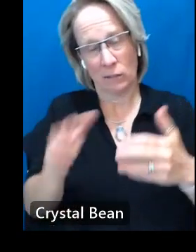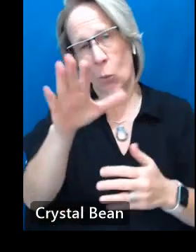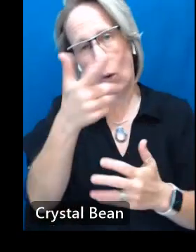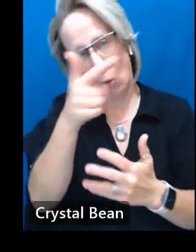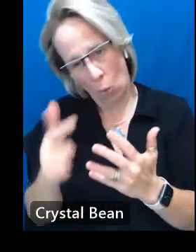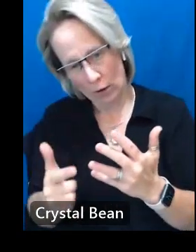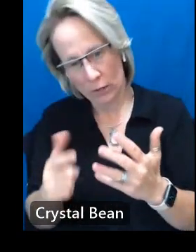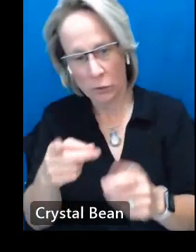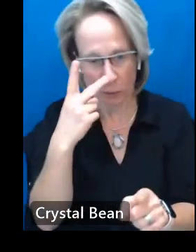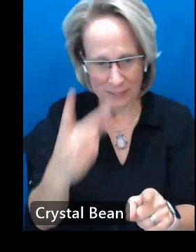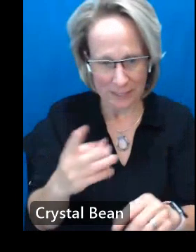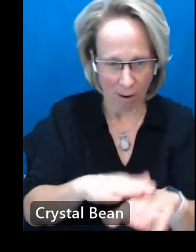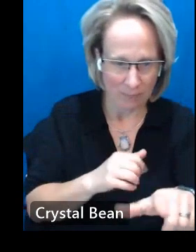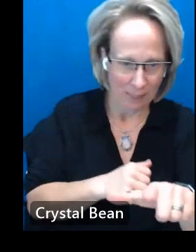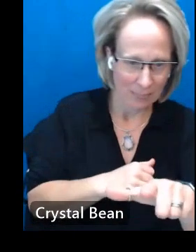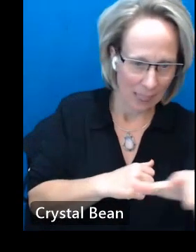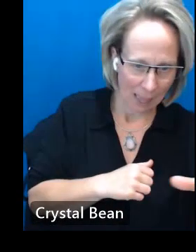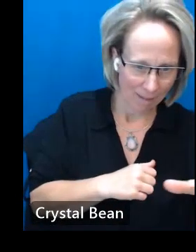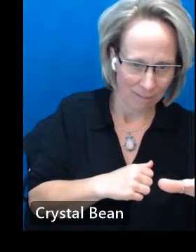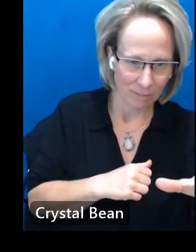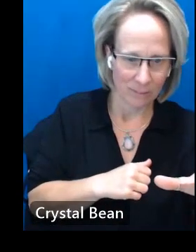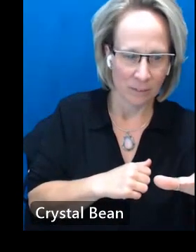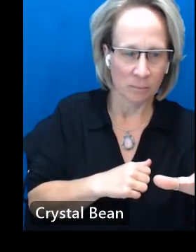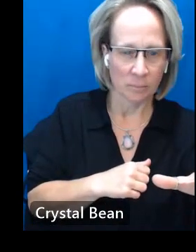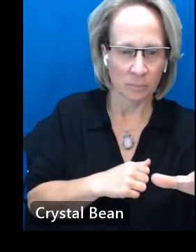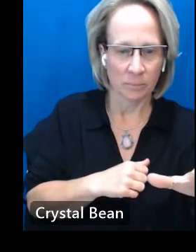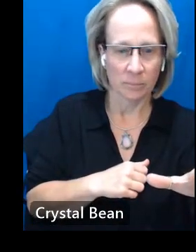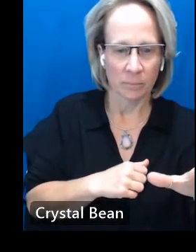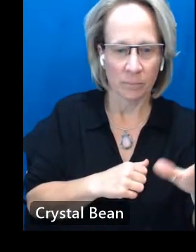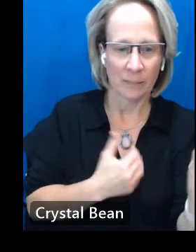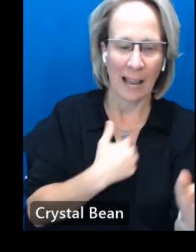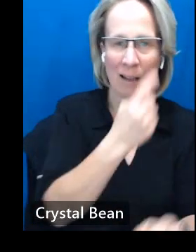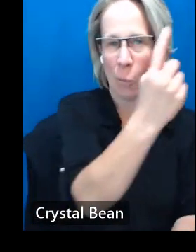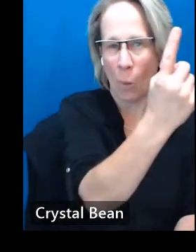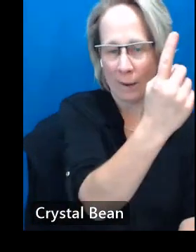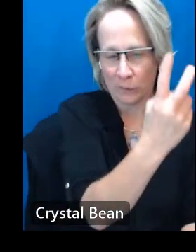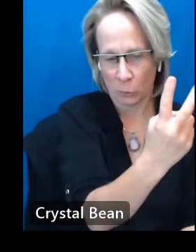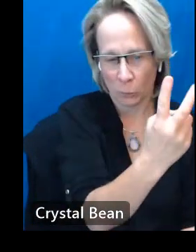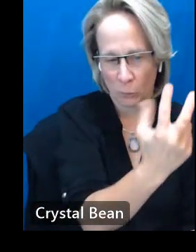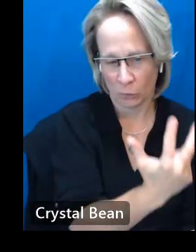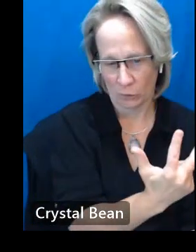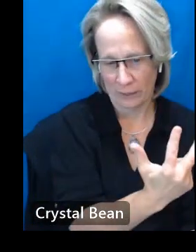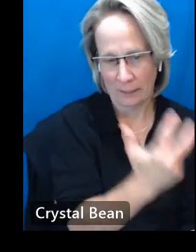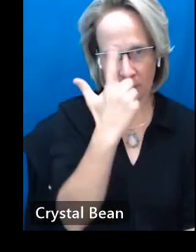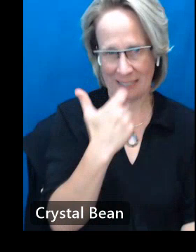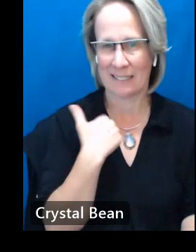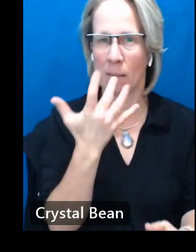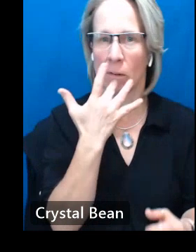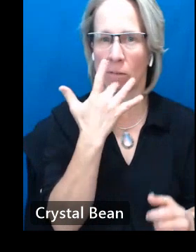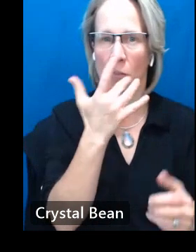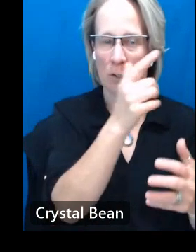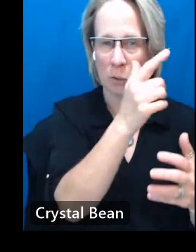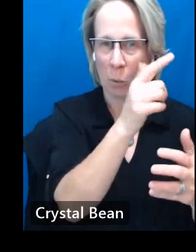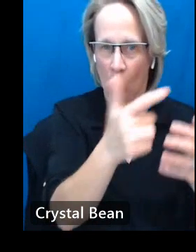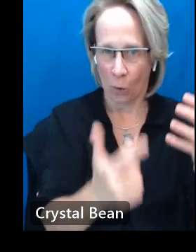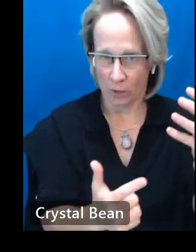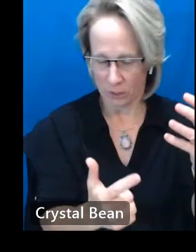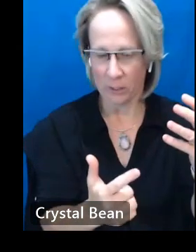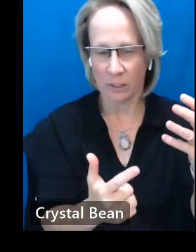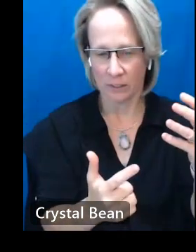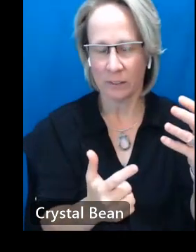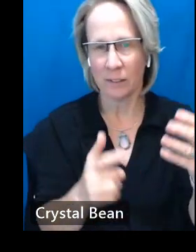the left side of the box there, I have 1, 2, 3 because I want it to be ordered in the order of bud ref and then